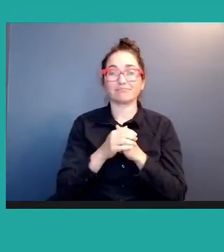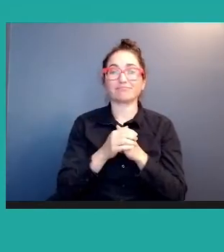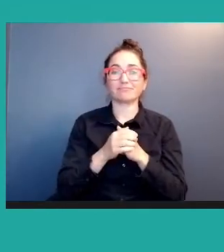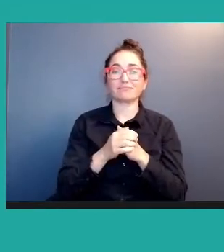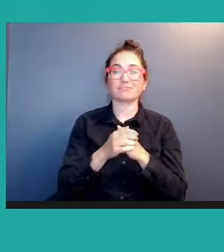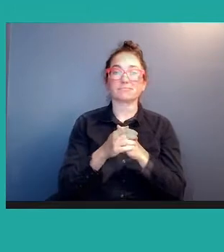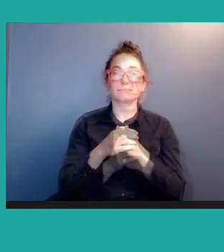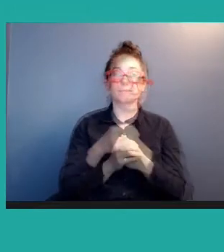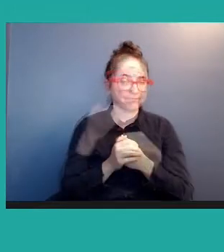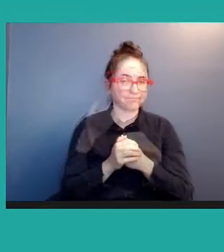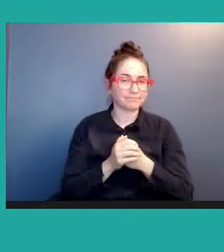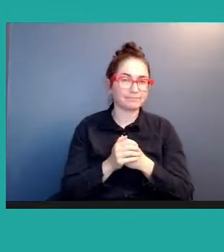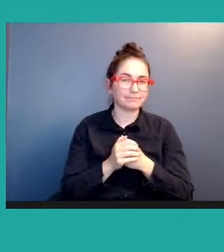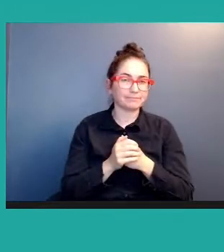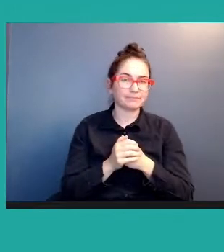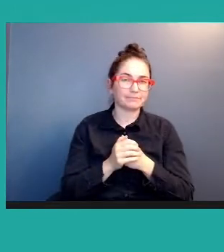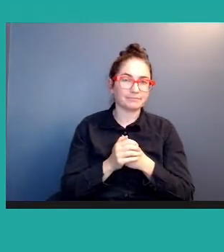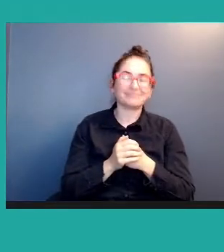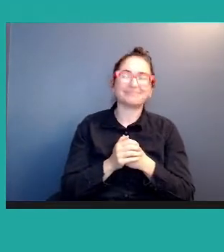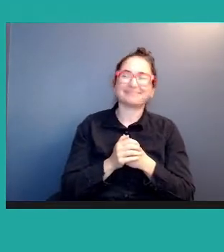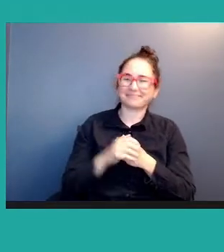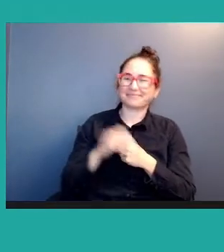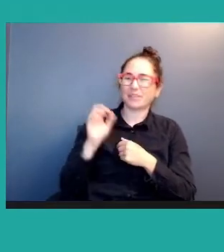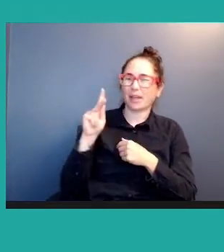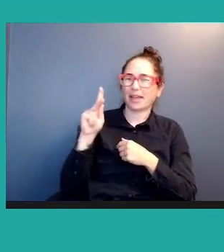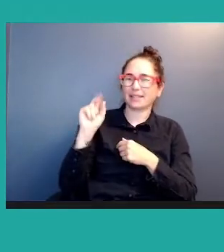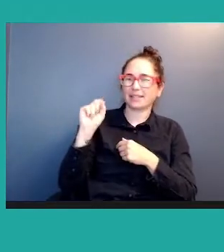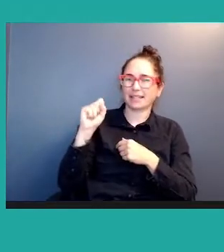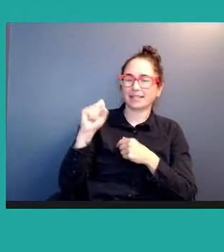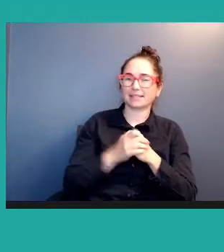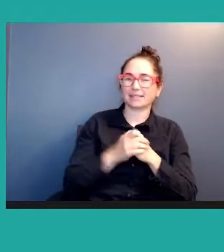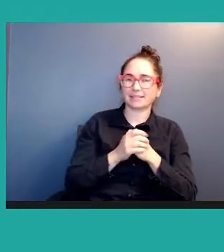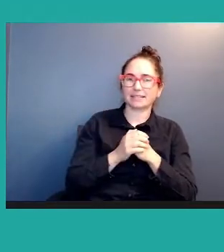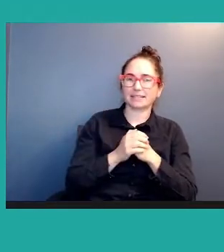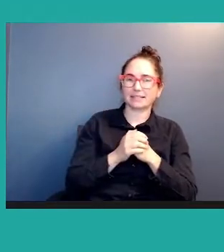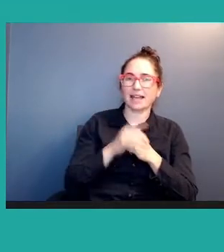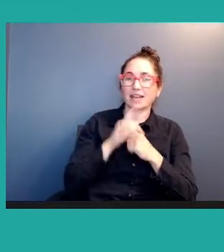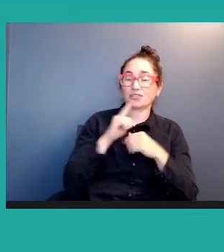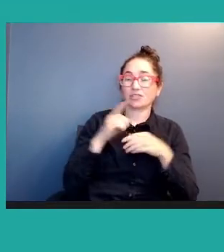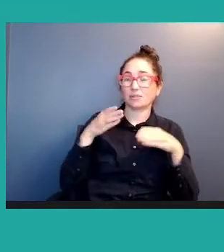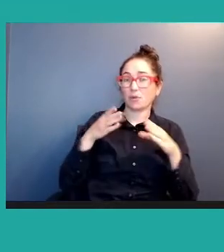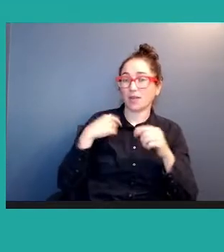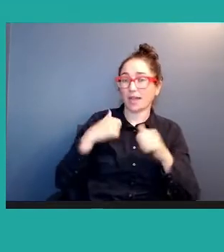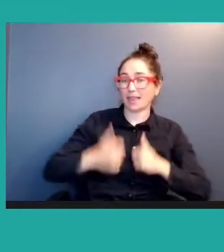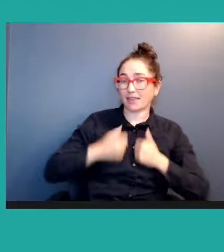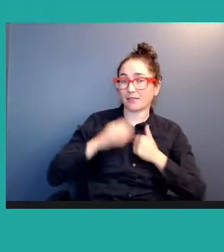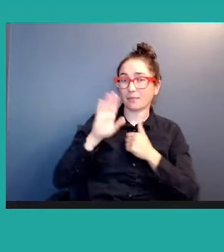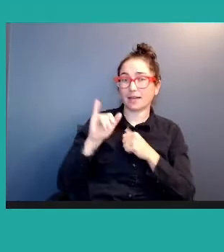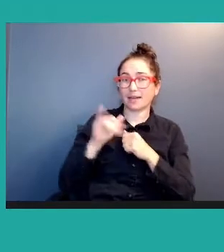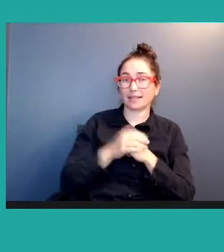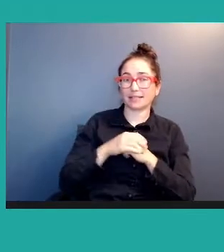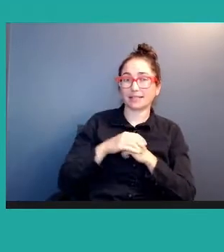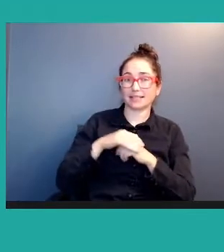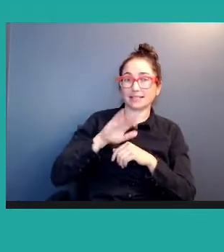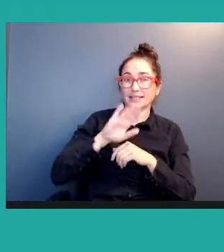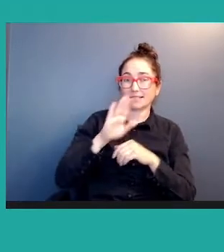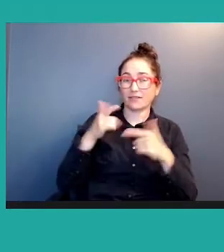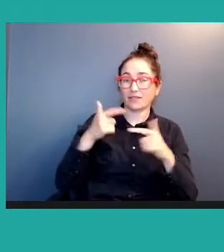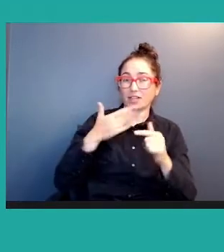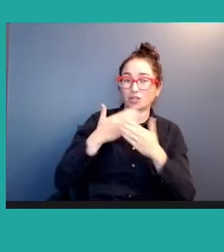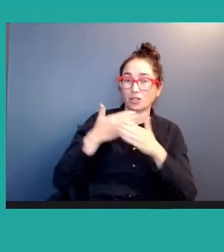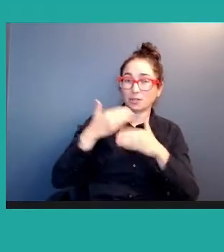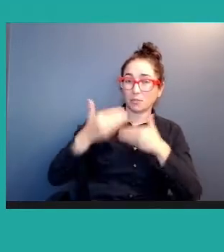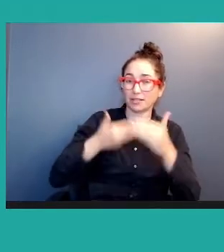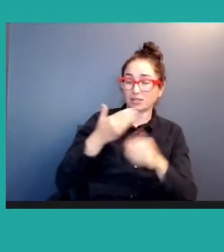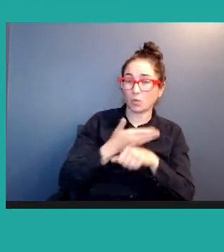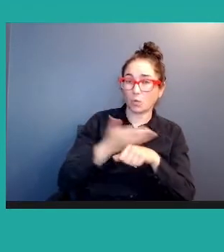the Ukraine crisis. Okay, so there's a motto I actually live by, and that's never let a good crisis go to waste. So when you're faced with